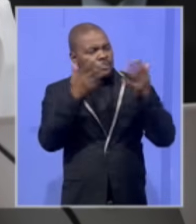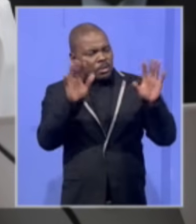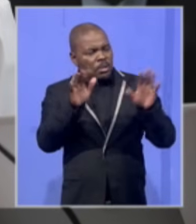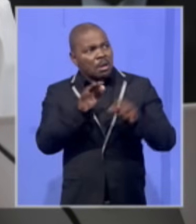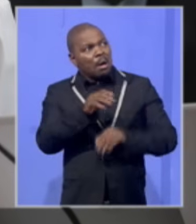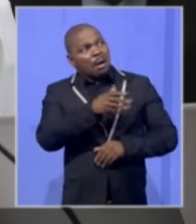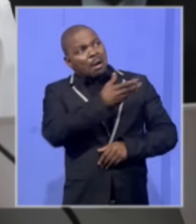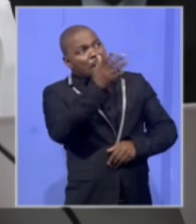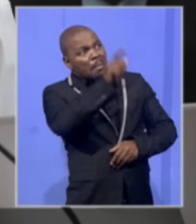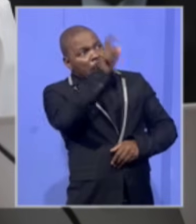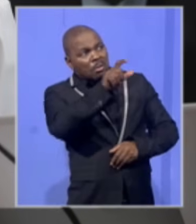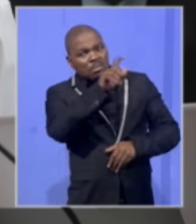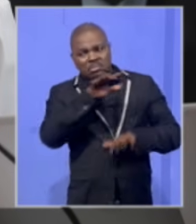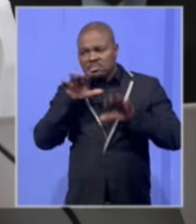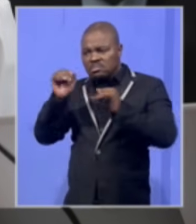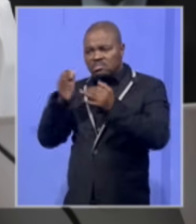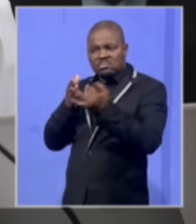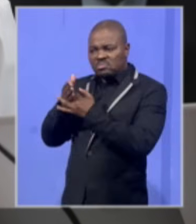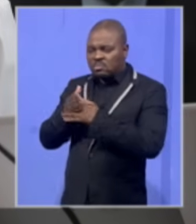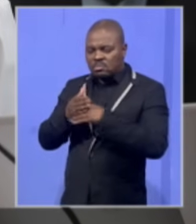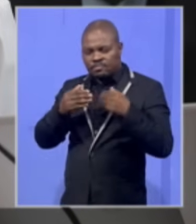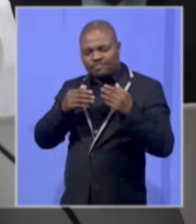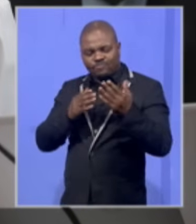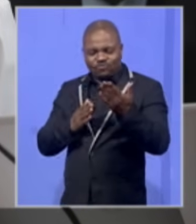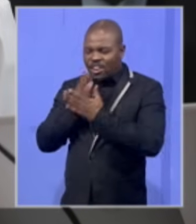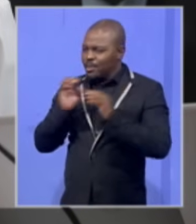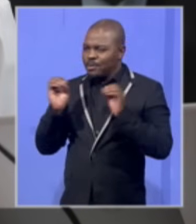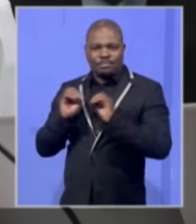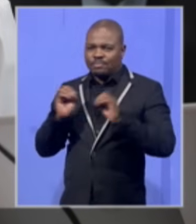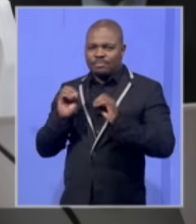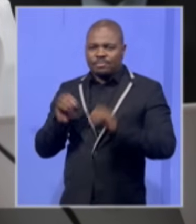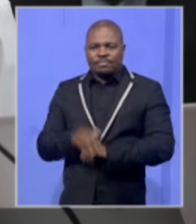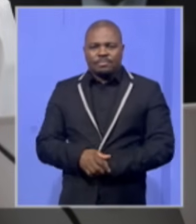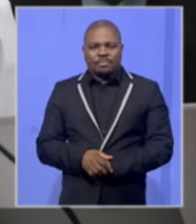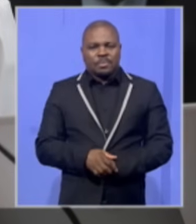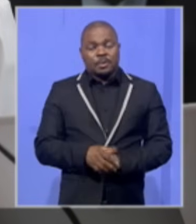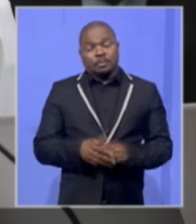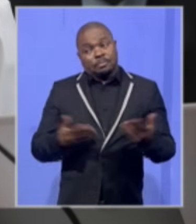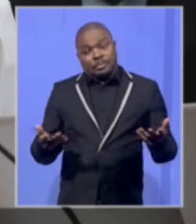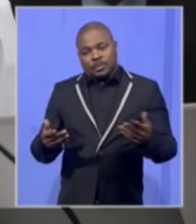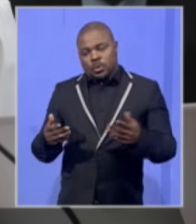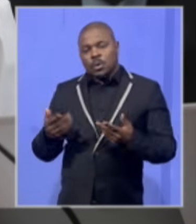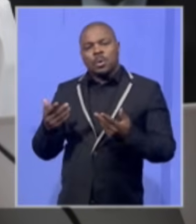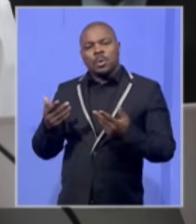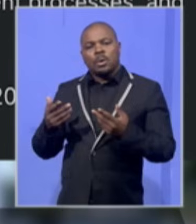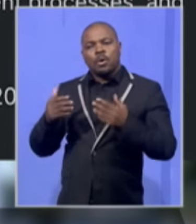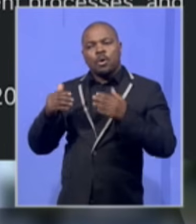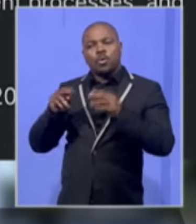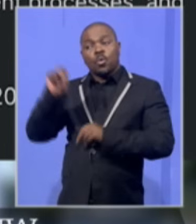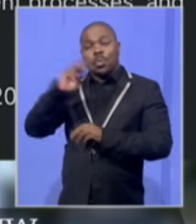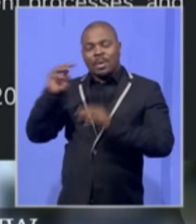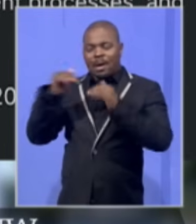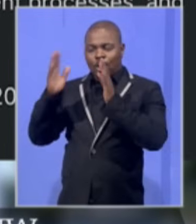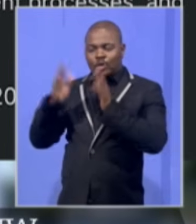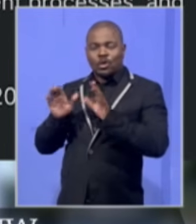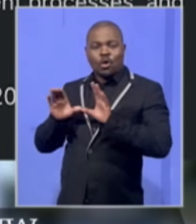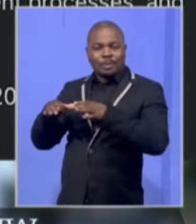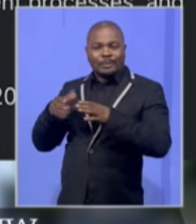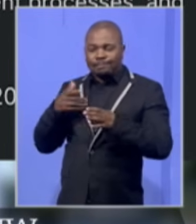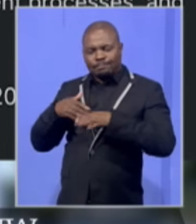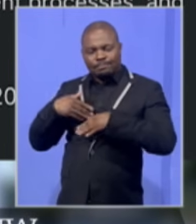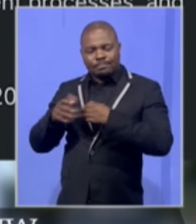a go ka tlhakatlhakanya kopano ya puso. So Northwest Housing Corporation Komiti ya